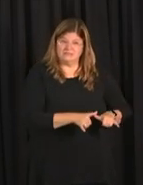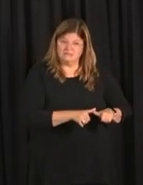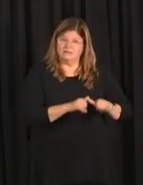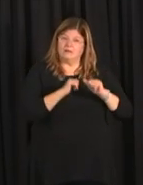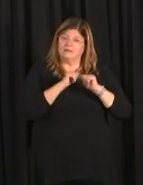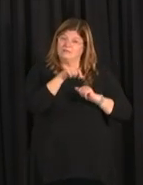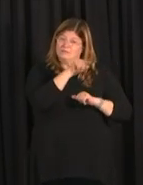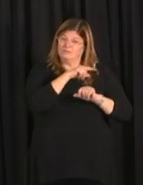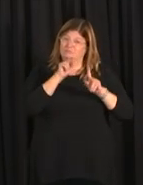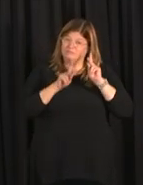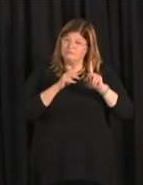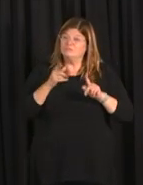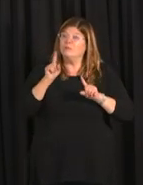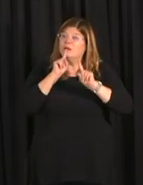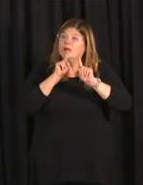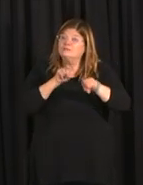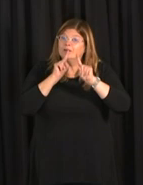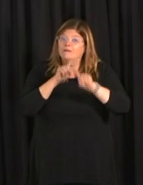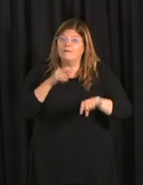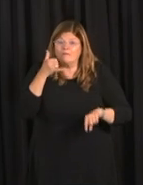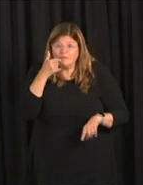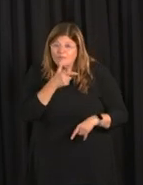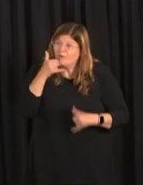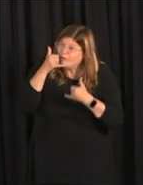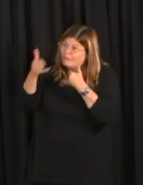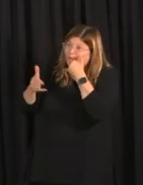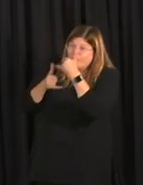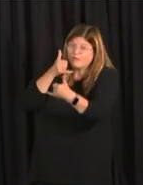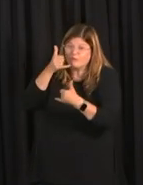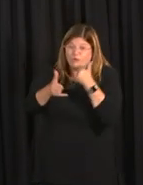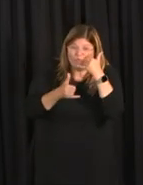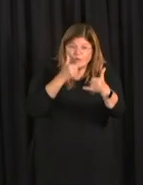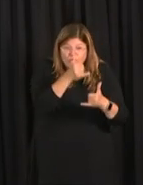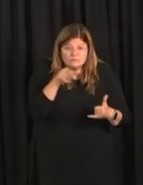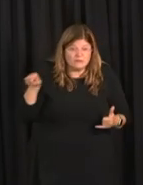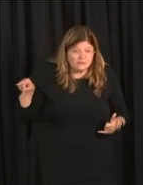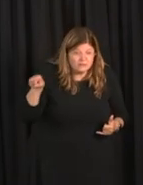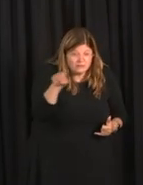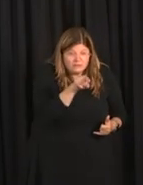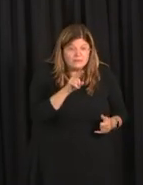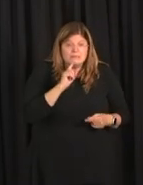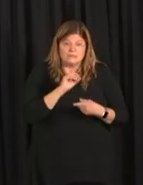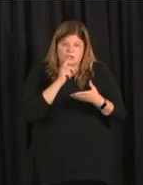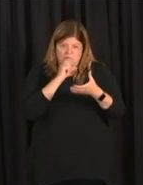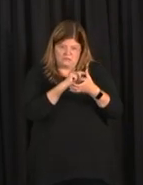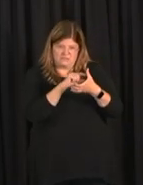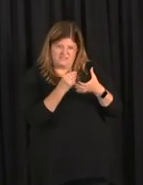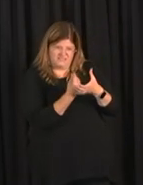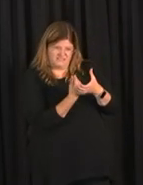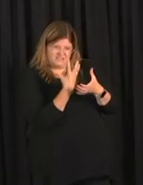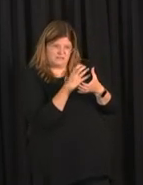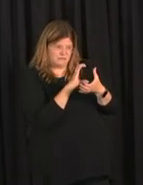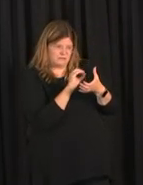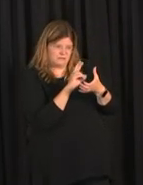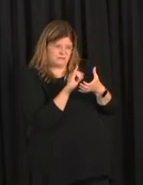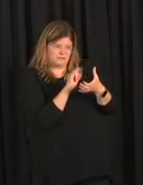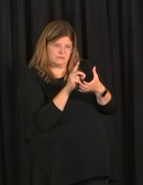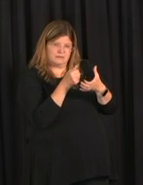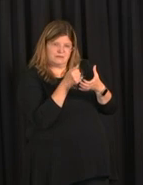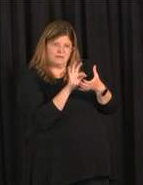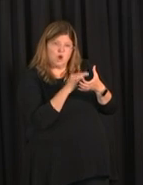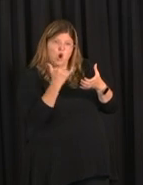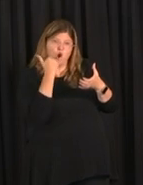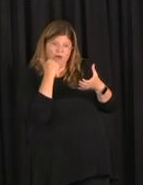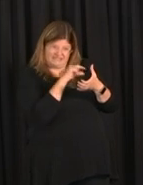answer our call. We do appear on caller ID as the DC COVID-19 team. It will help